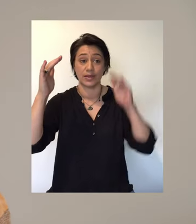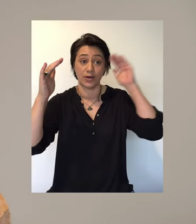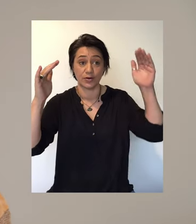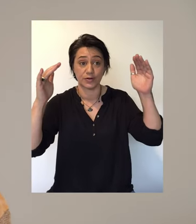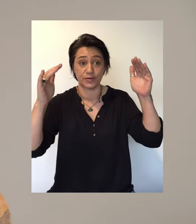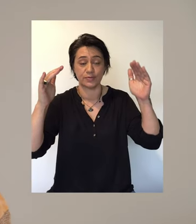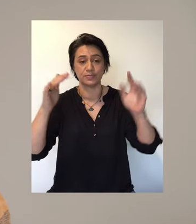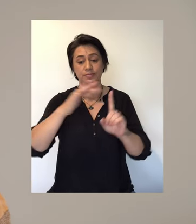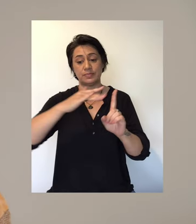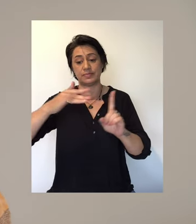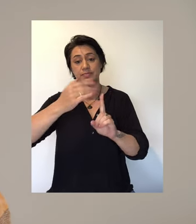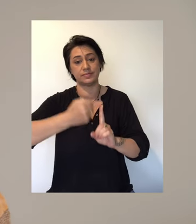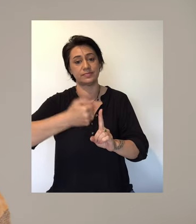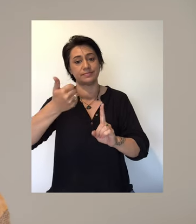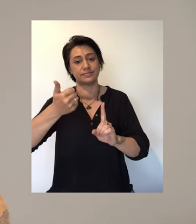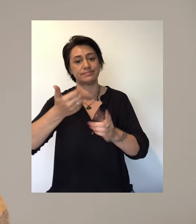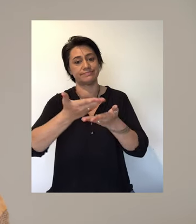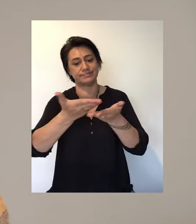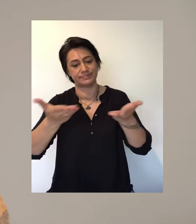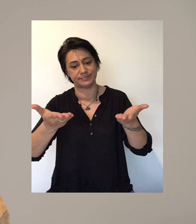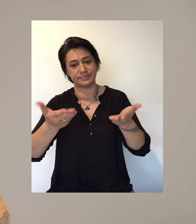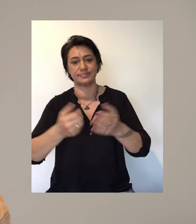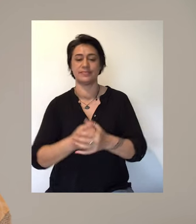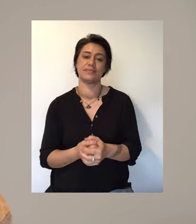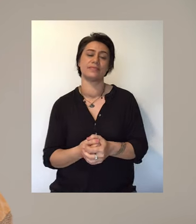Tēnā koutou katoa, Ngāti Tūwharetoa.